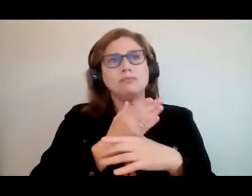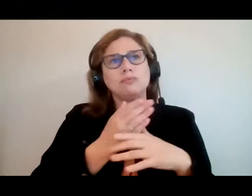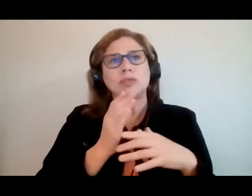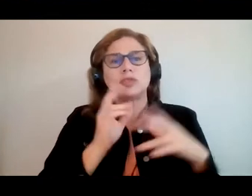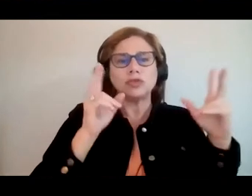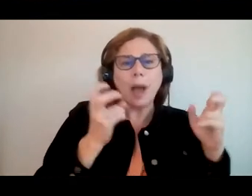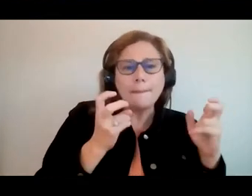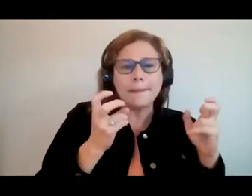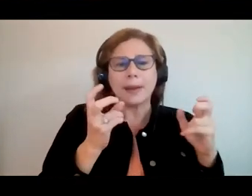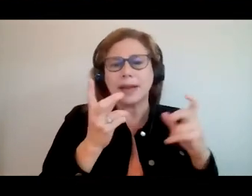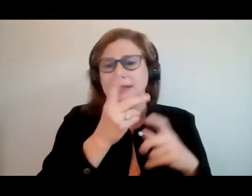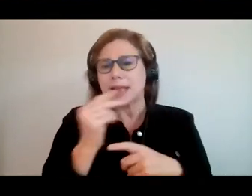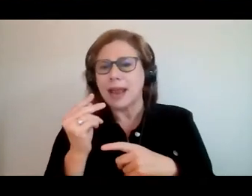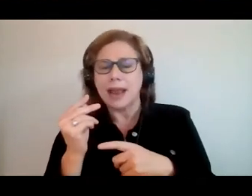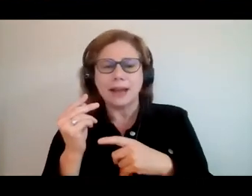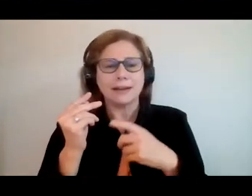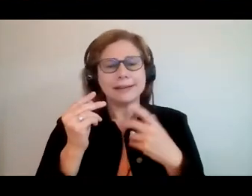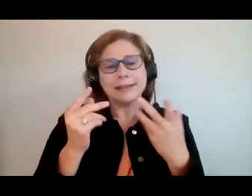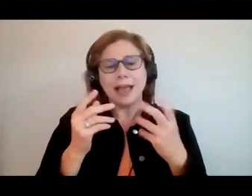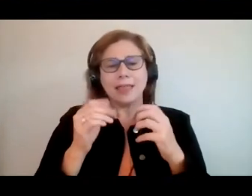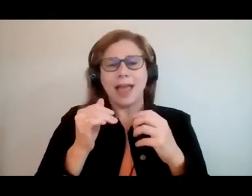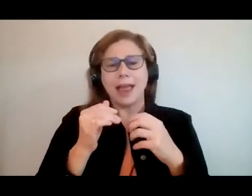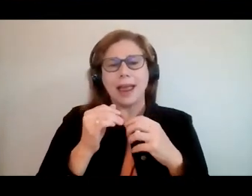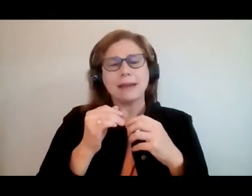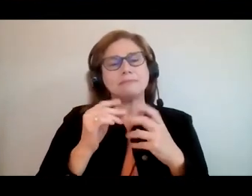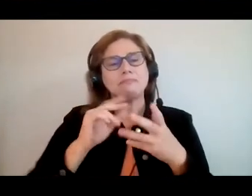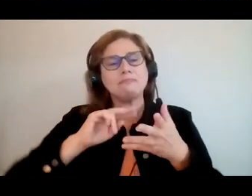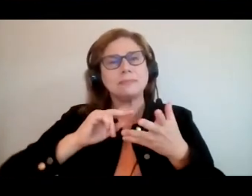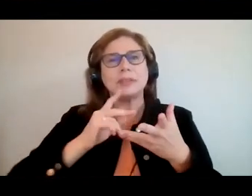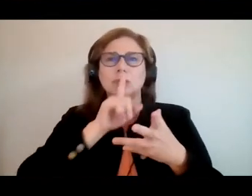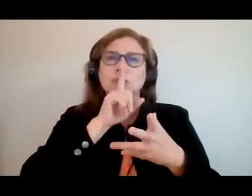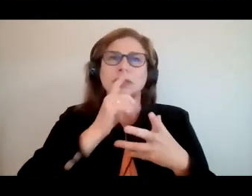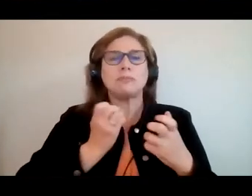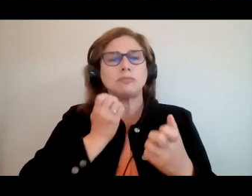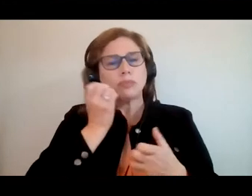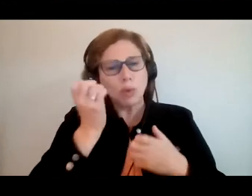about, and how do you tell that in a personal and meaningful and emotional way?